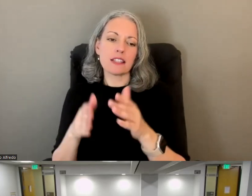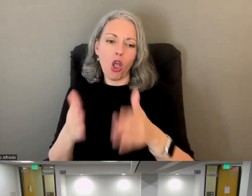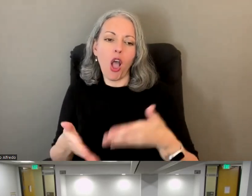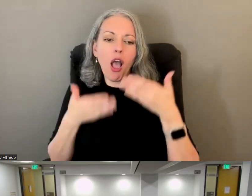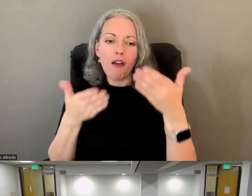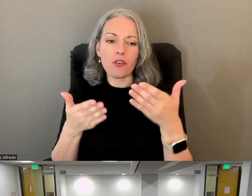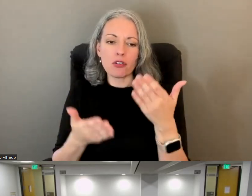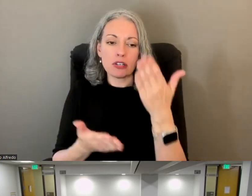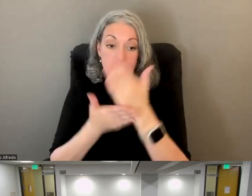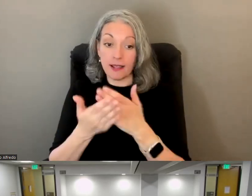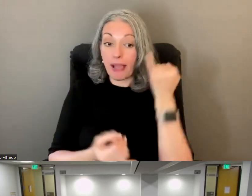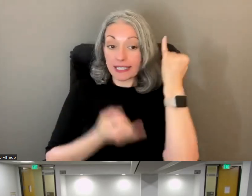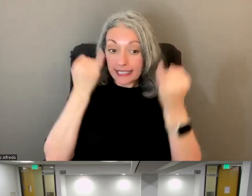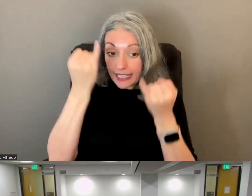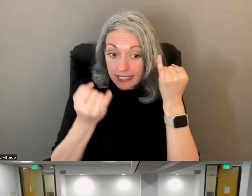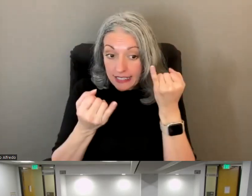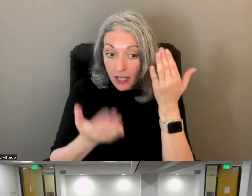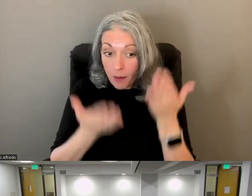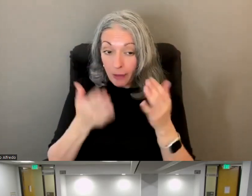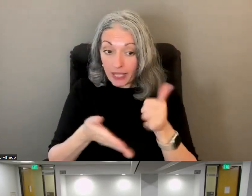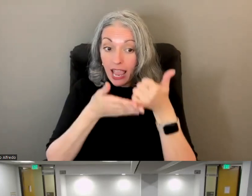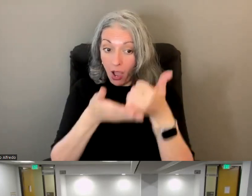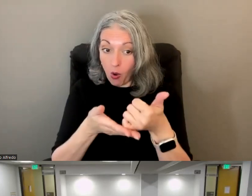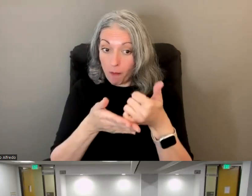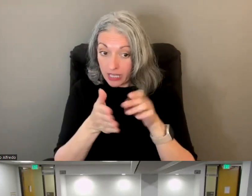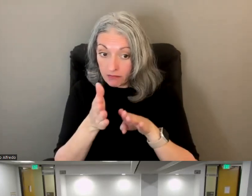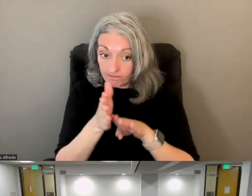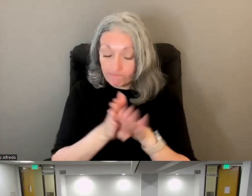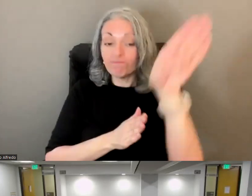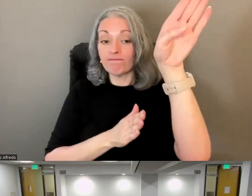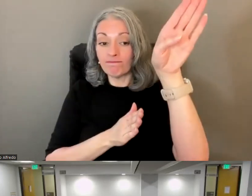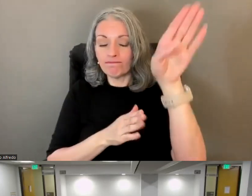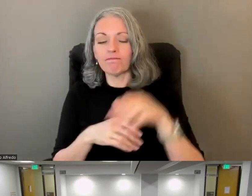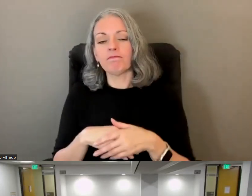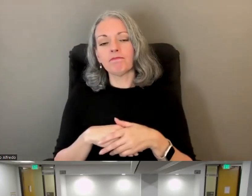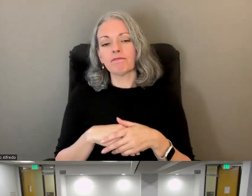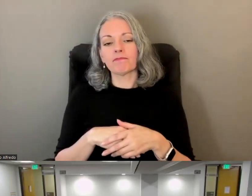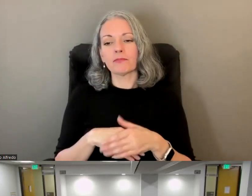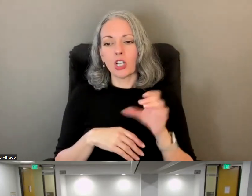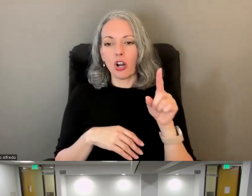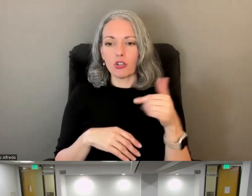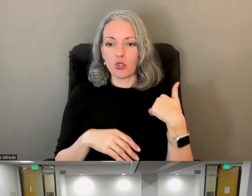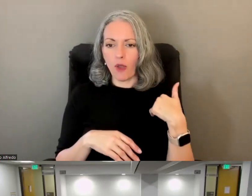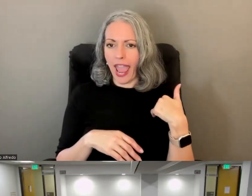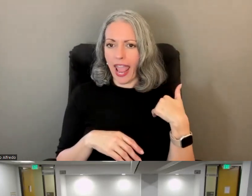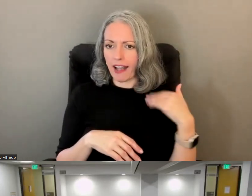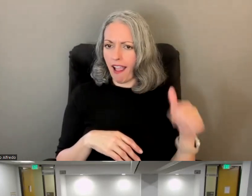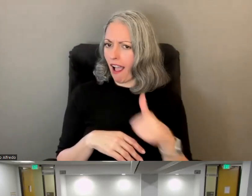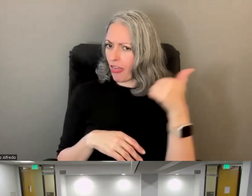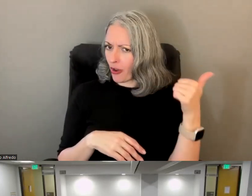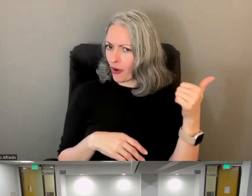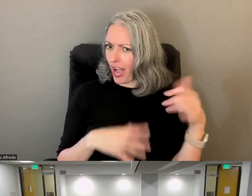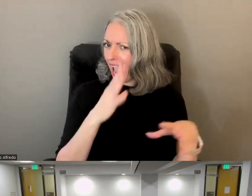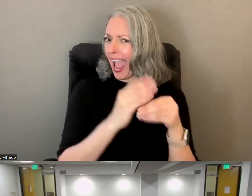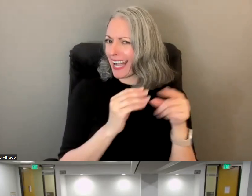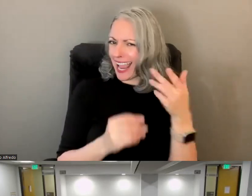some ideas about what might help increase the reach of that. And Carlos, it looked like you had I saw your